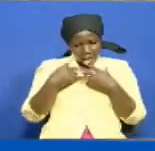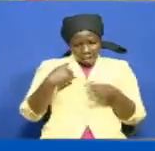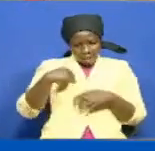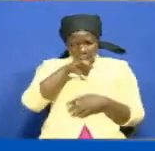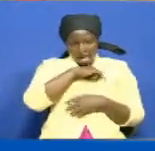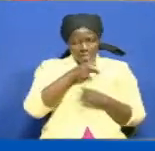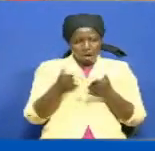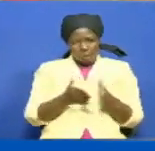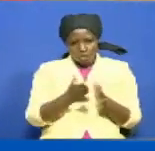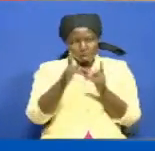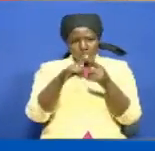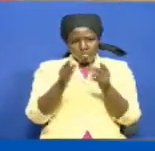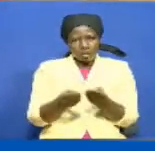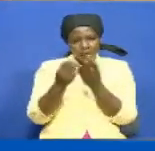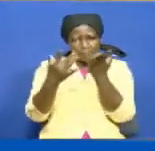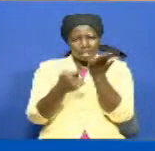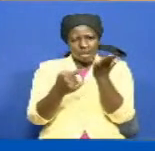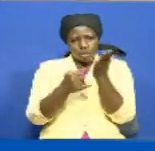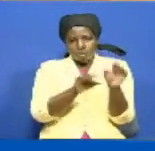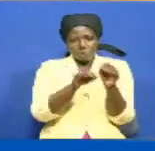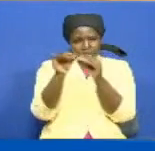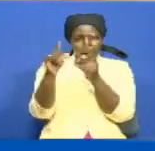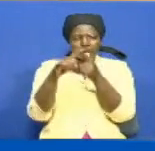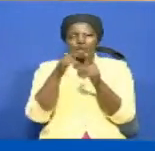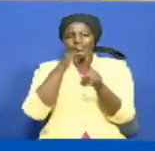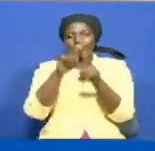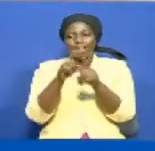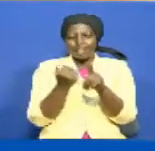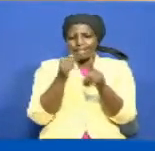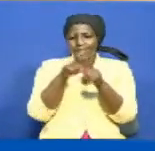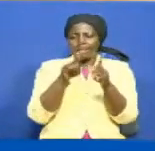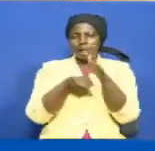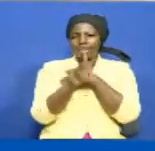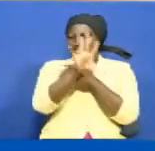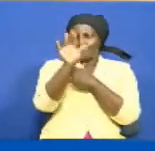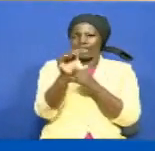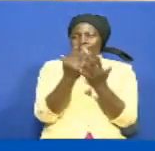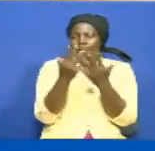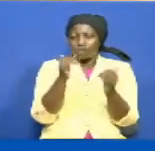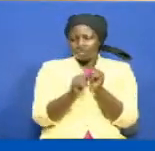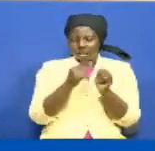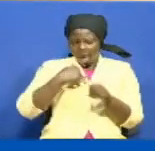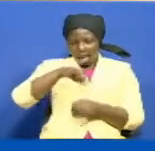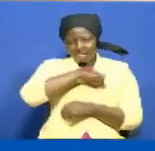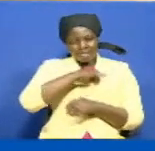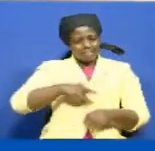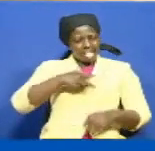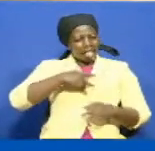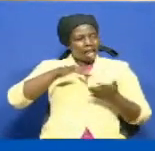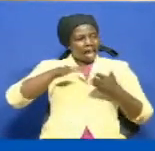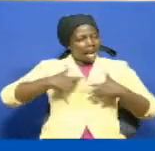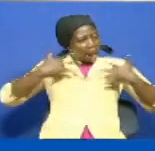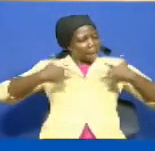fellow brothers and sisters on the continent, something we are more than happy to